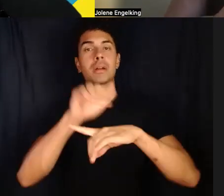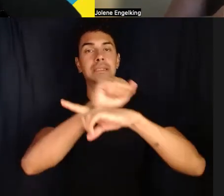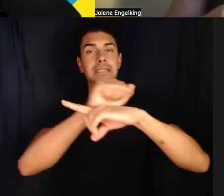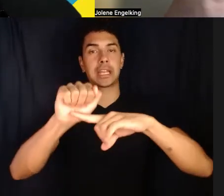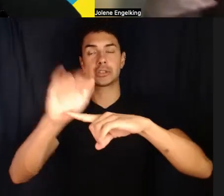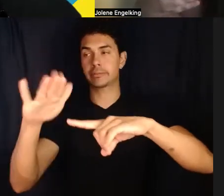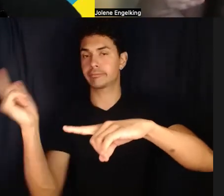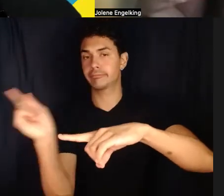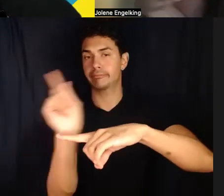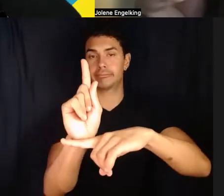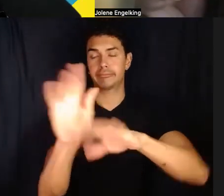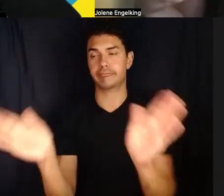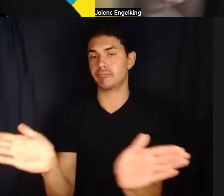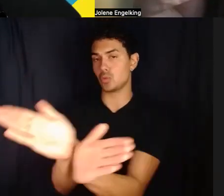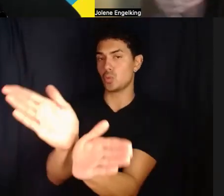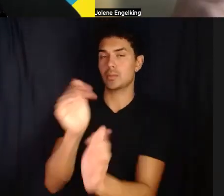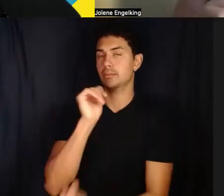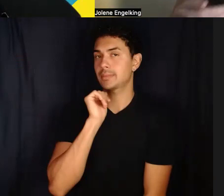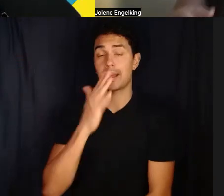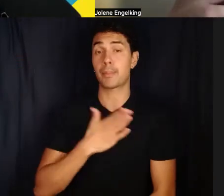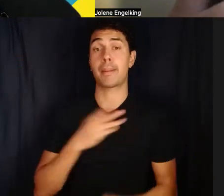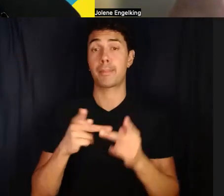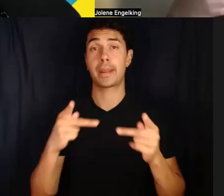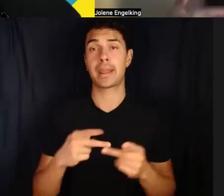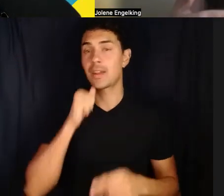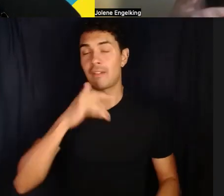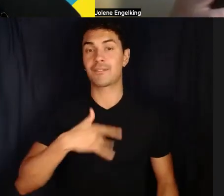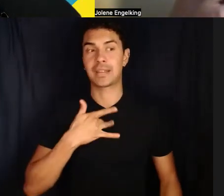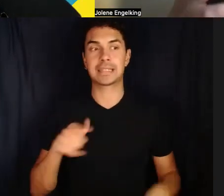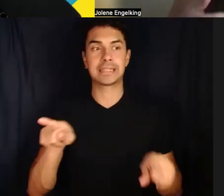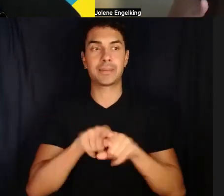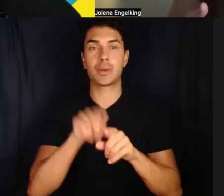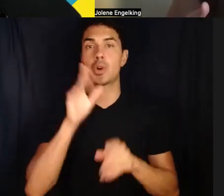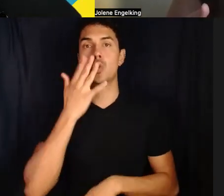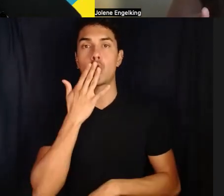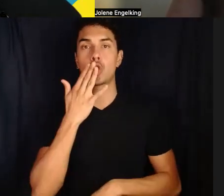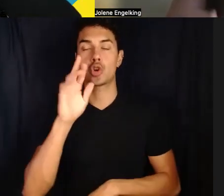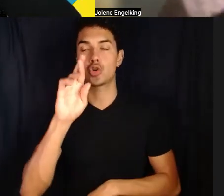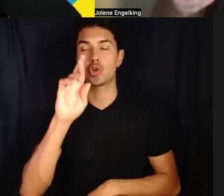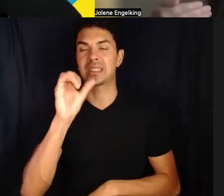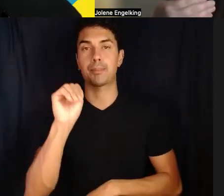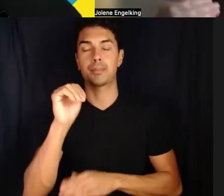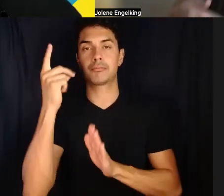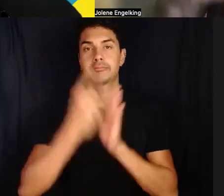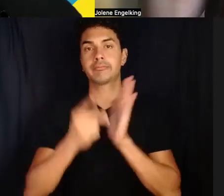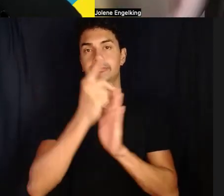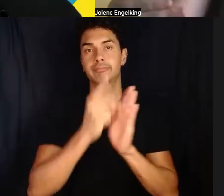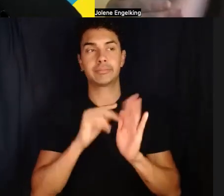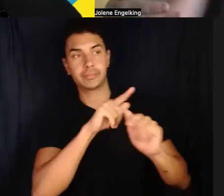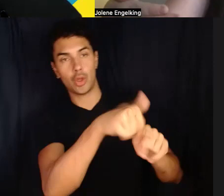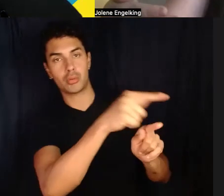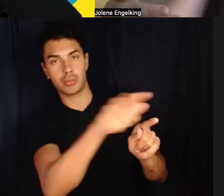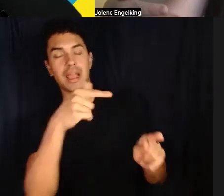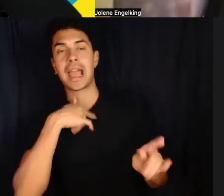know, it is not my place. I have not felt the same colorism. I have not felt those sorts of things that some people have felt, right? And so I need to step back and let